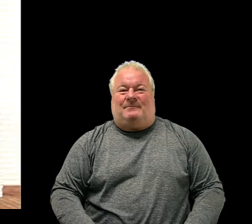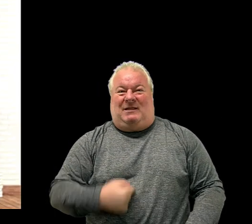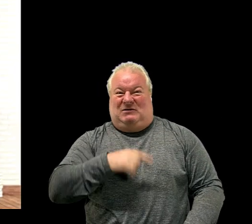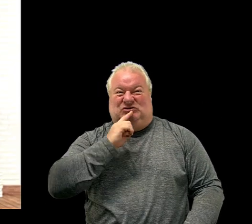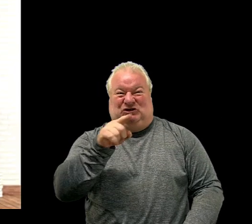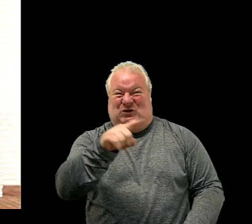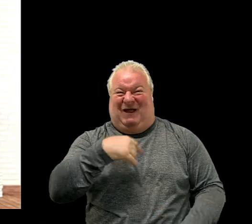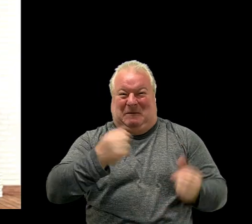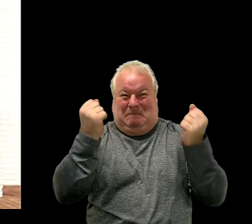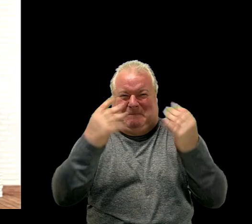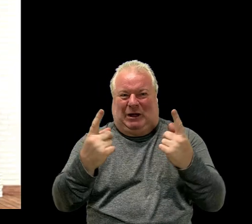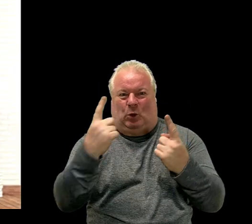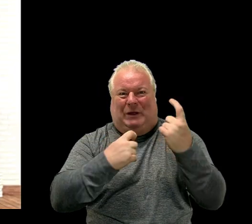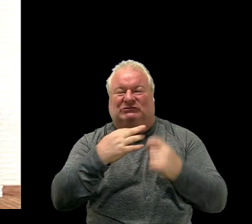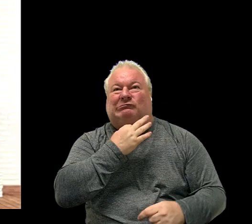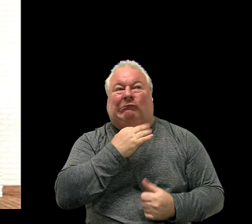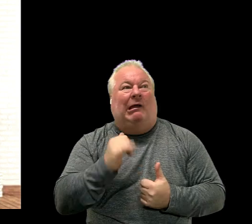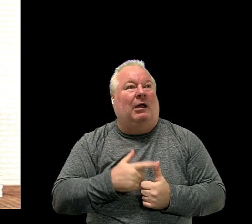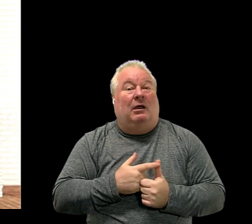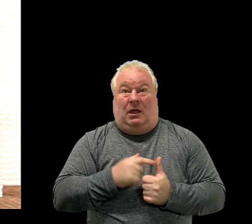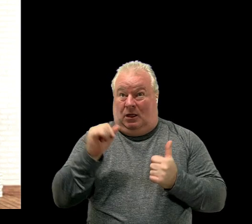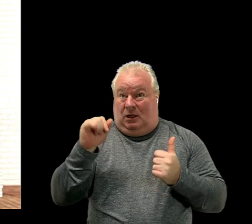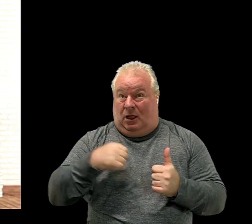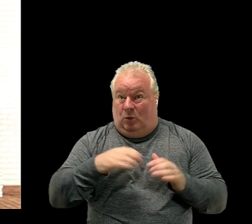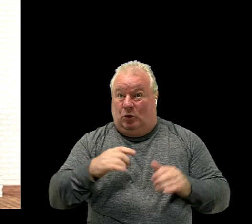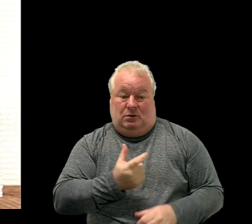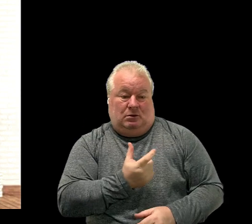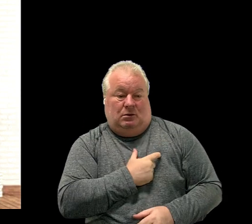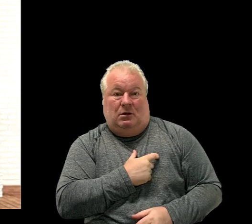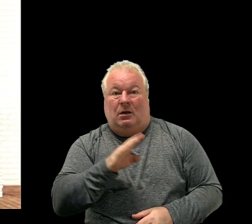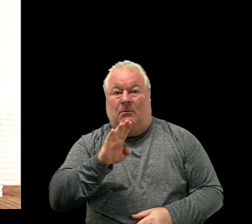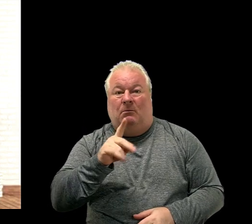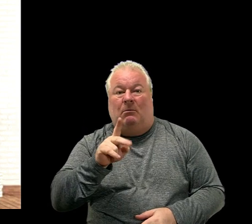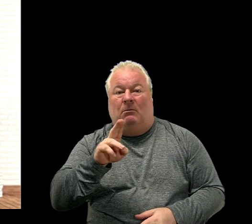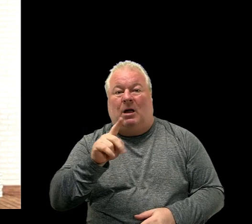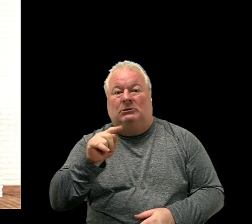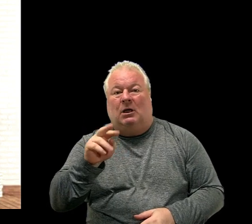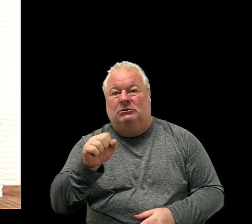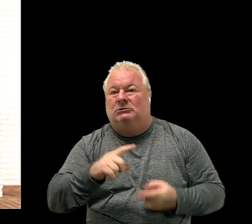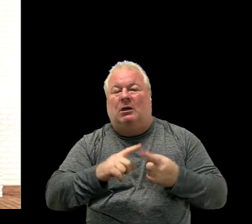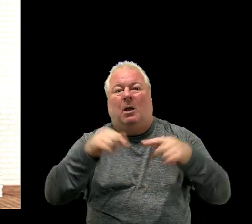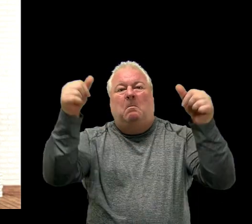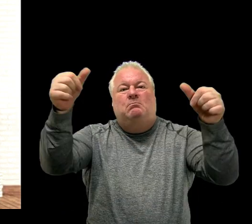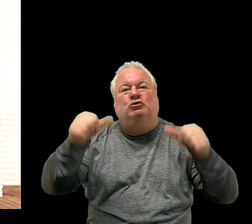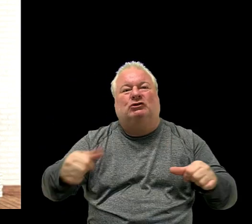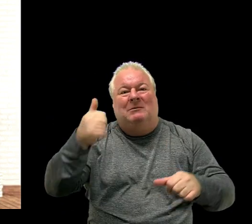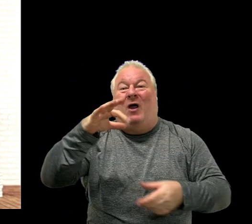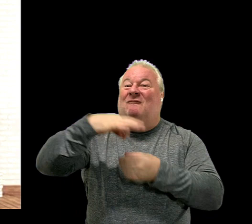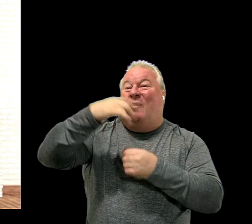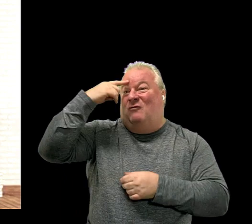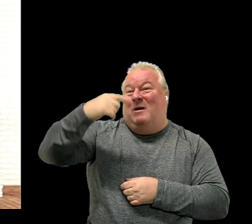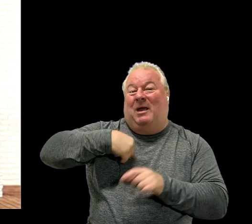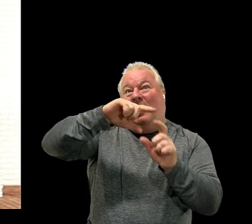of questions like, can we do buttons like we've done last year? What about the posters? How am I going to run